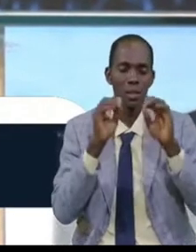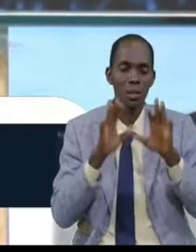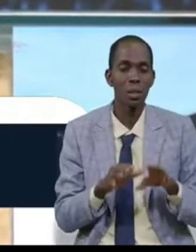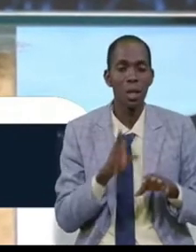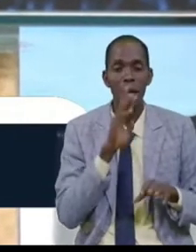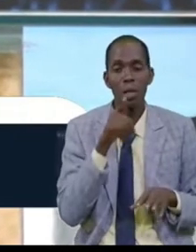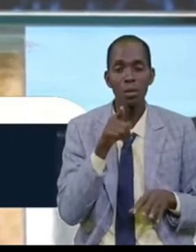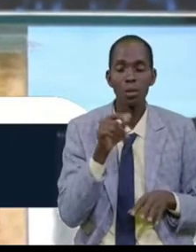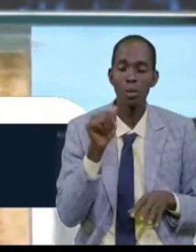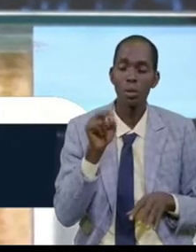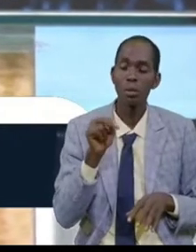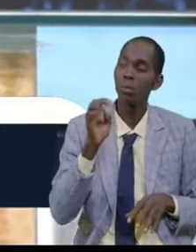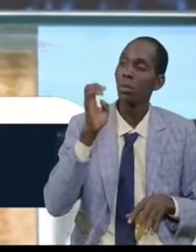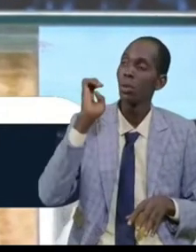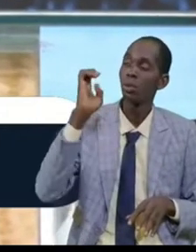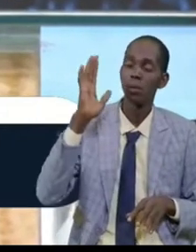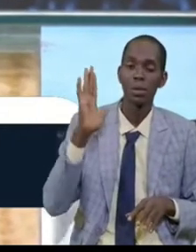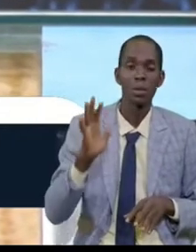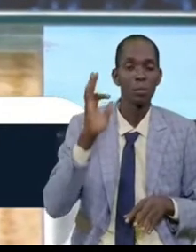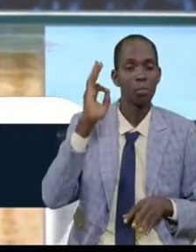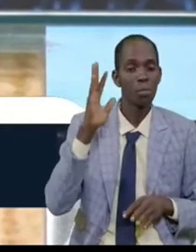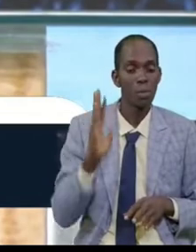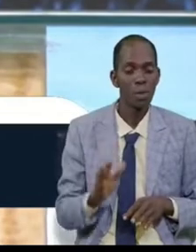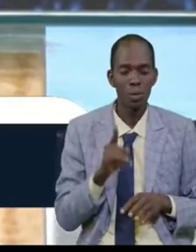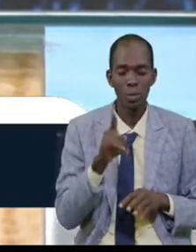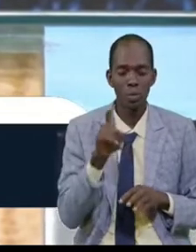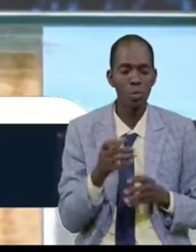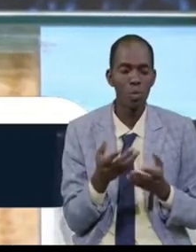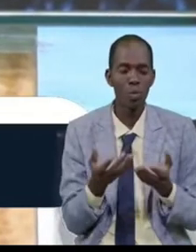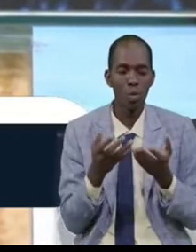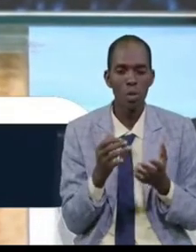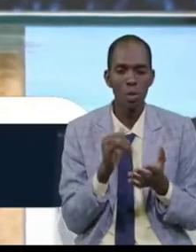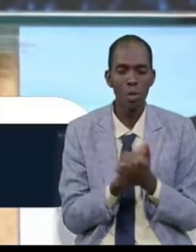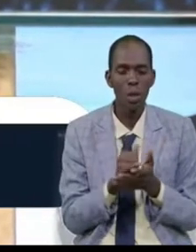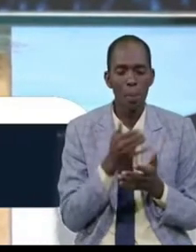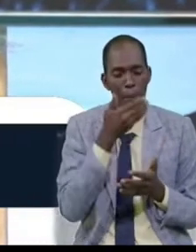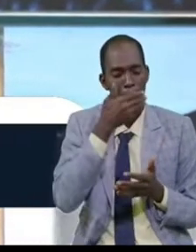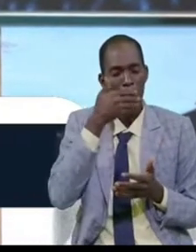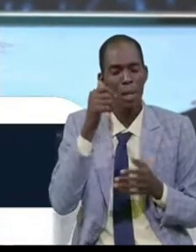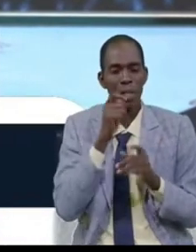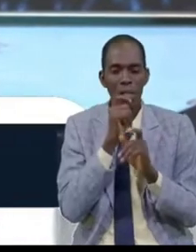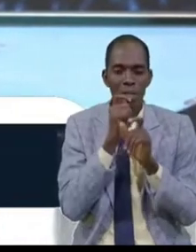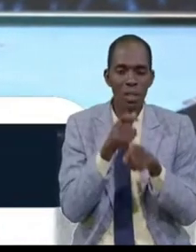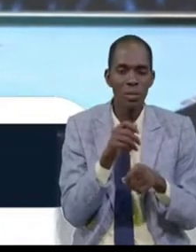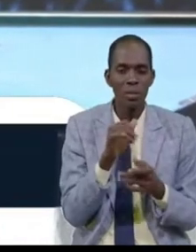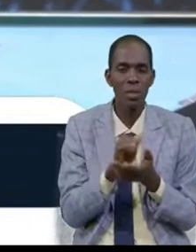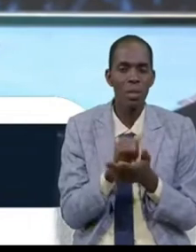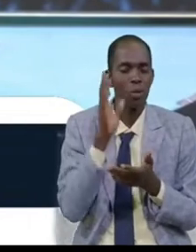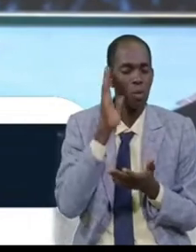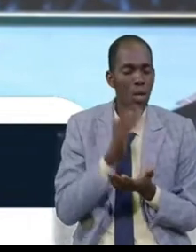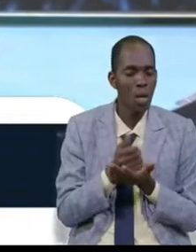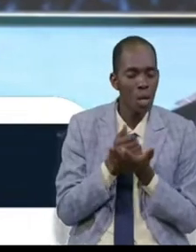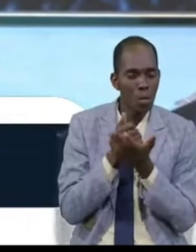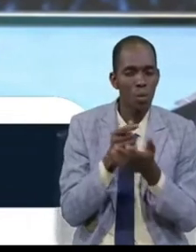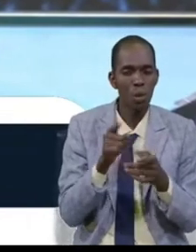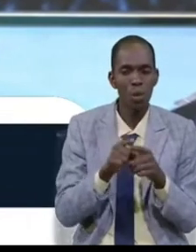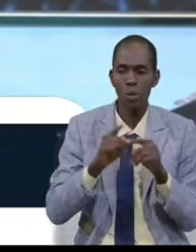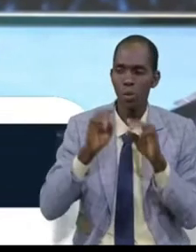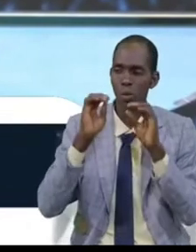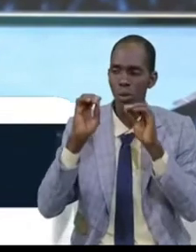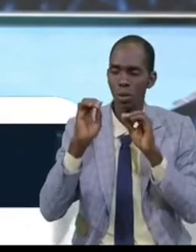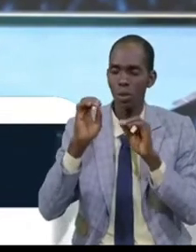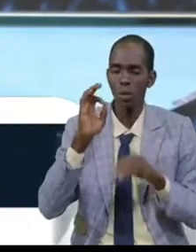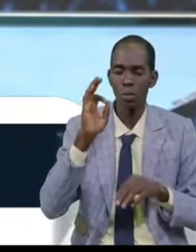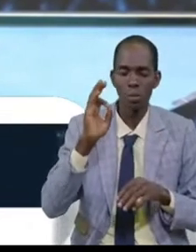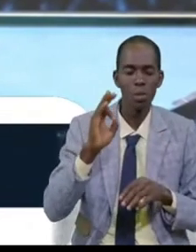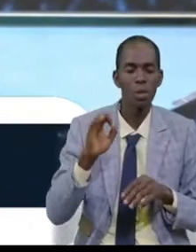evangelist, covet earnestly the best gifts that will make you the best as you minister and you fulfill